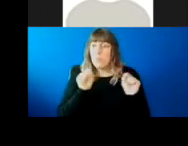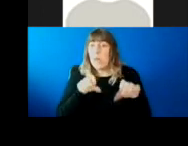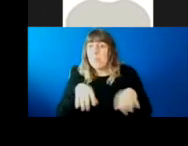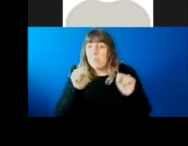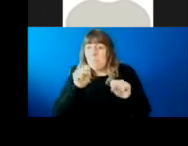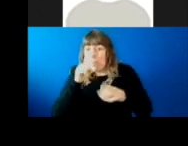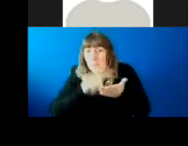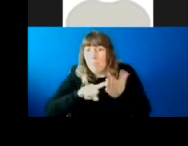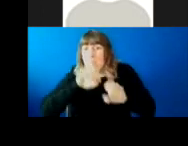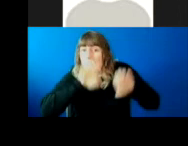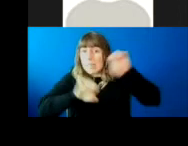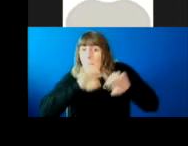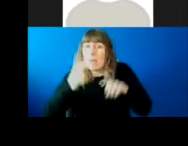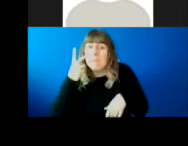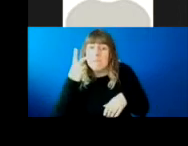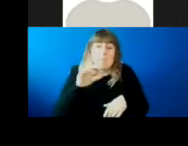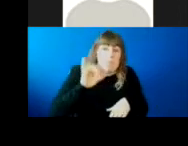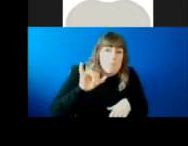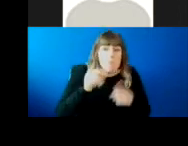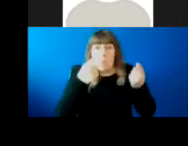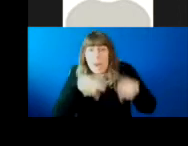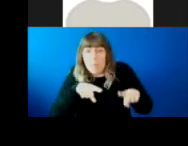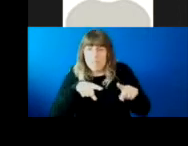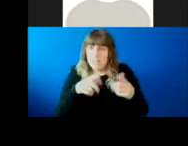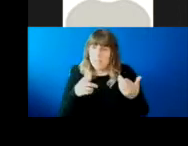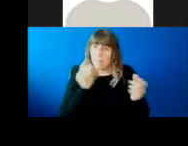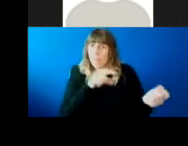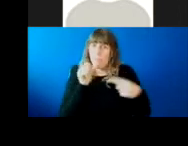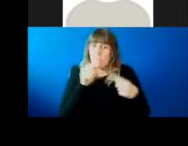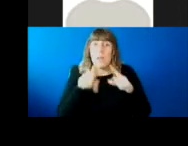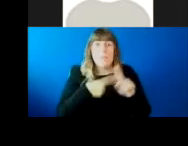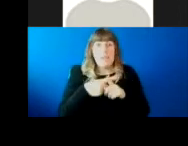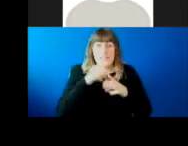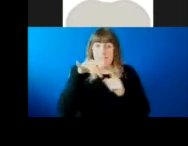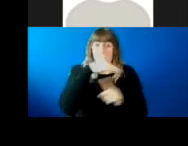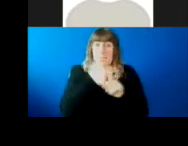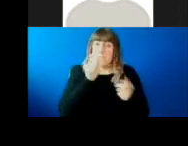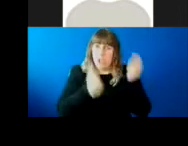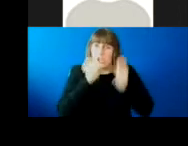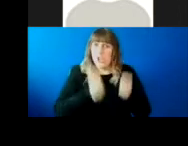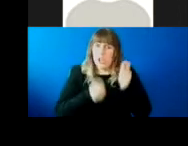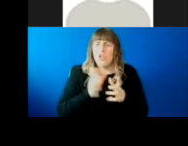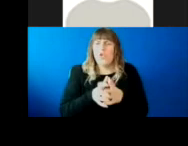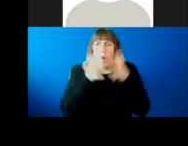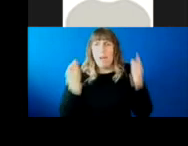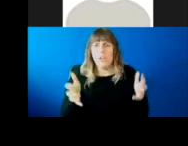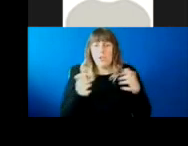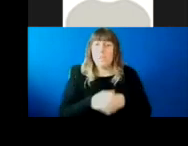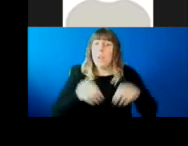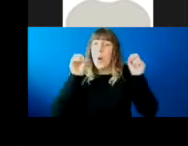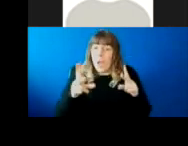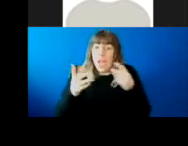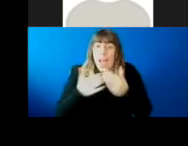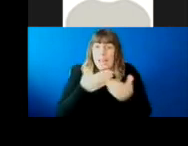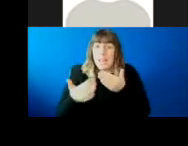know, and get data back. And it is also a constantly changing environment. So, all right, with that, I'm going